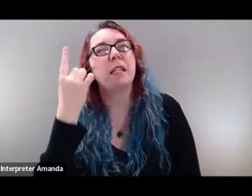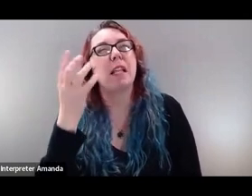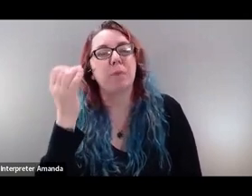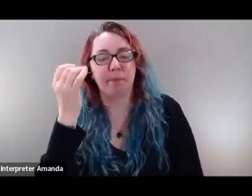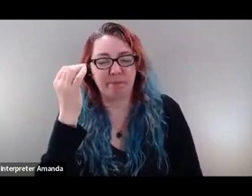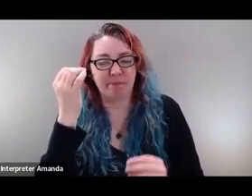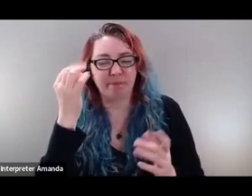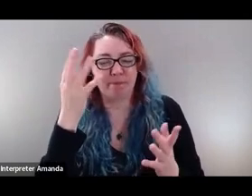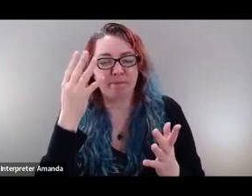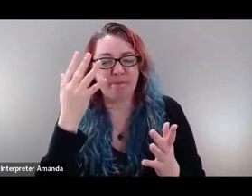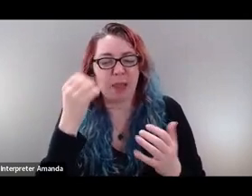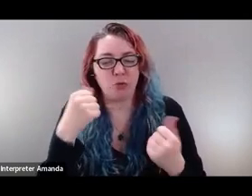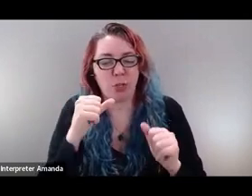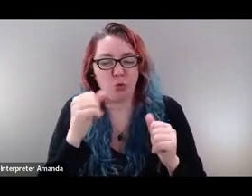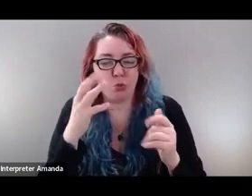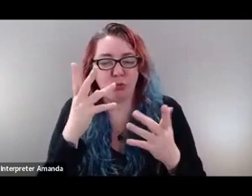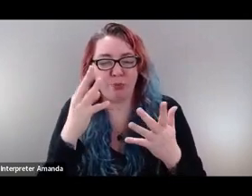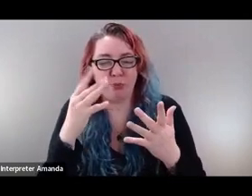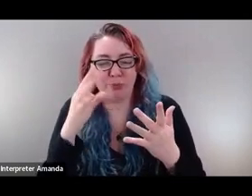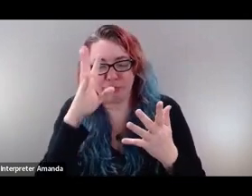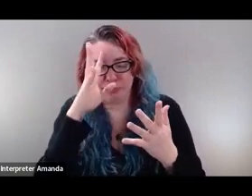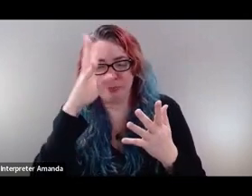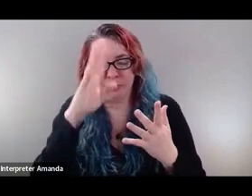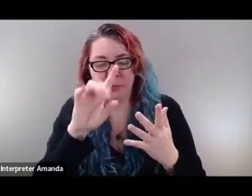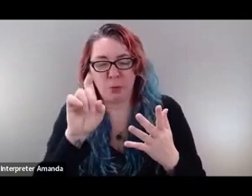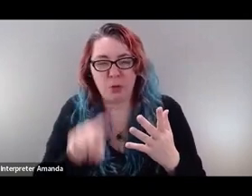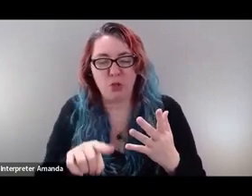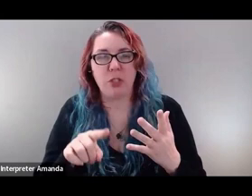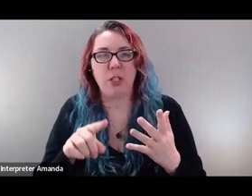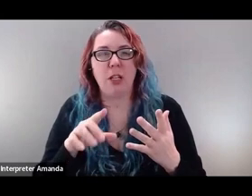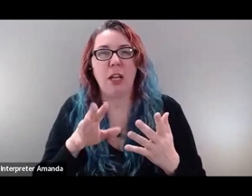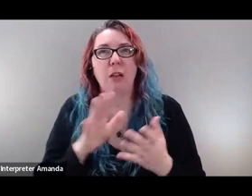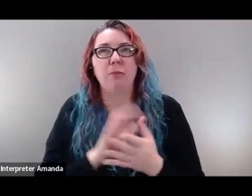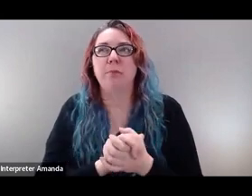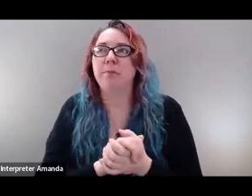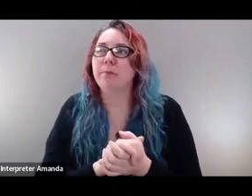question around how you wonderful panelists think